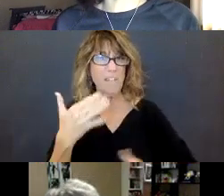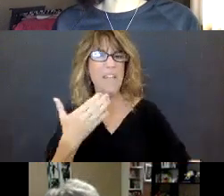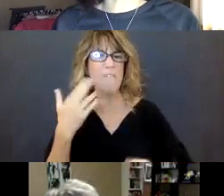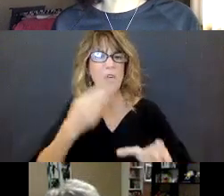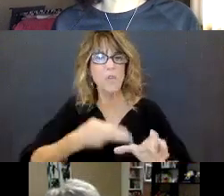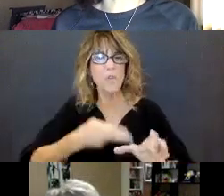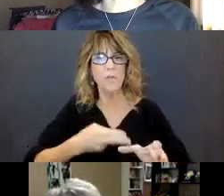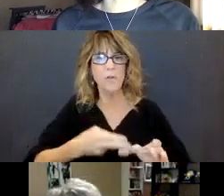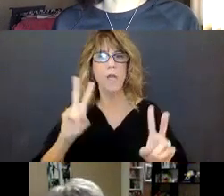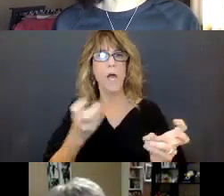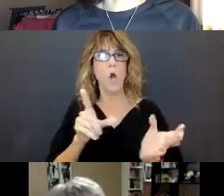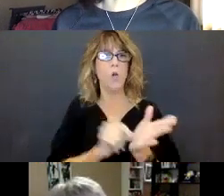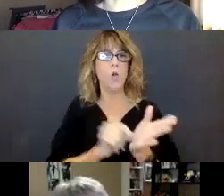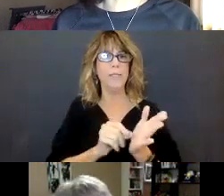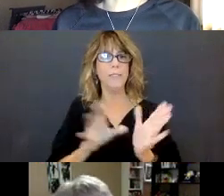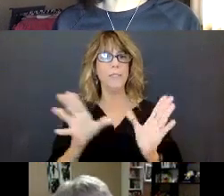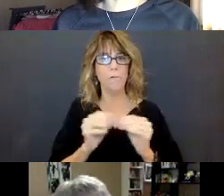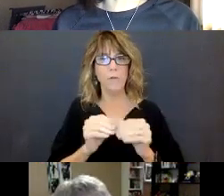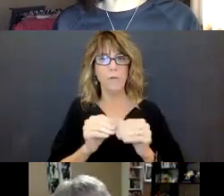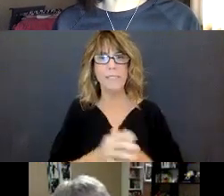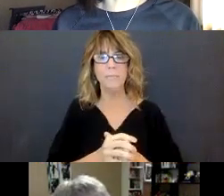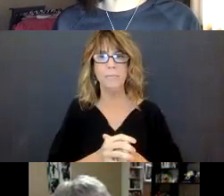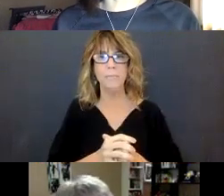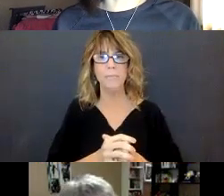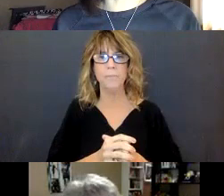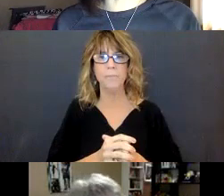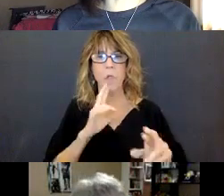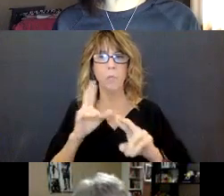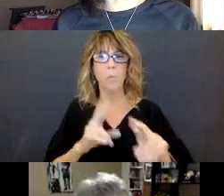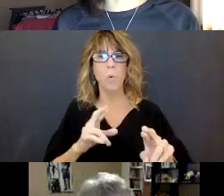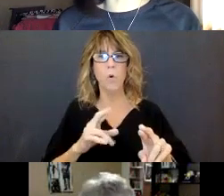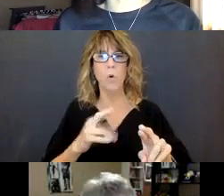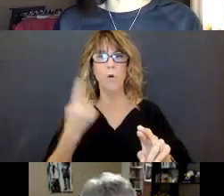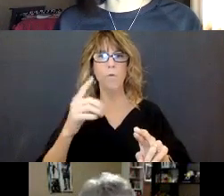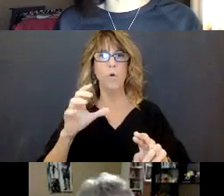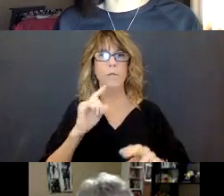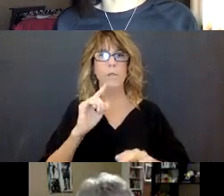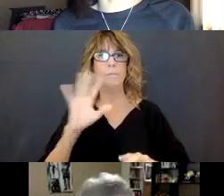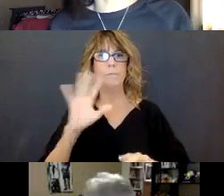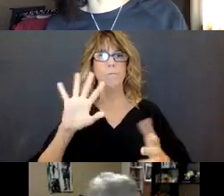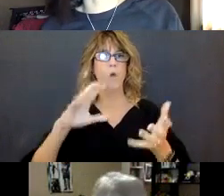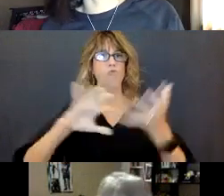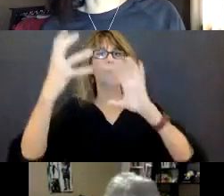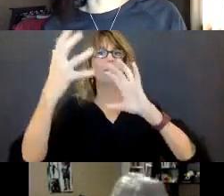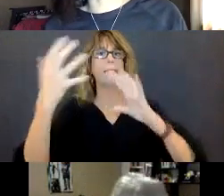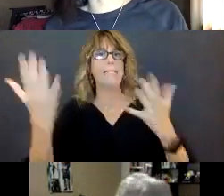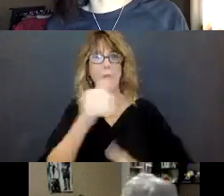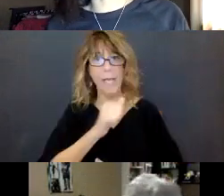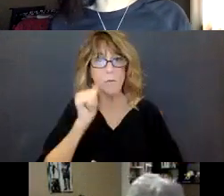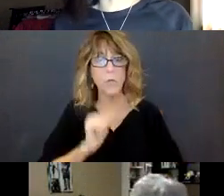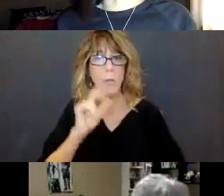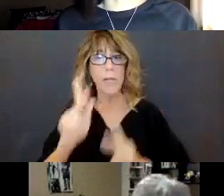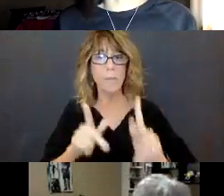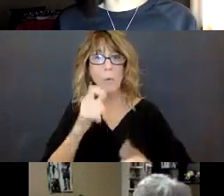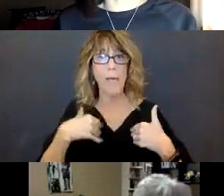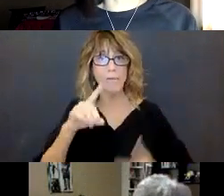press conference on the report on crisis in Arizona and our people with